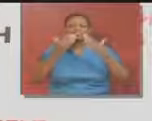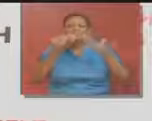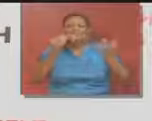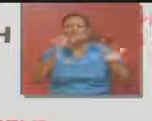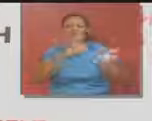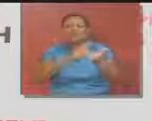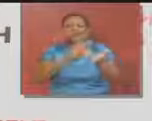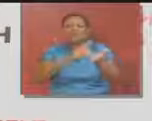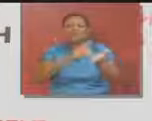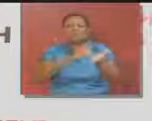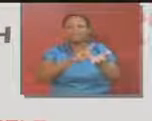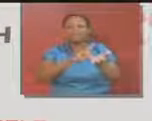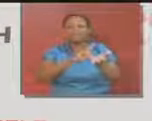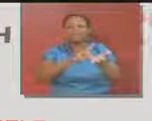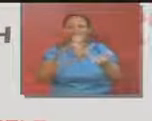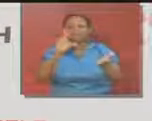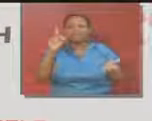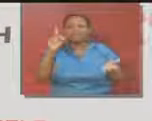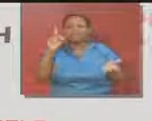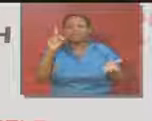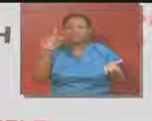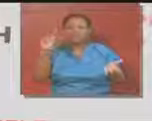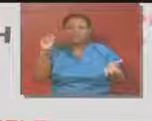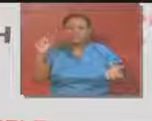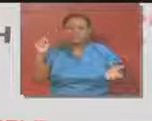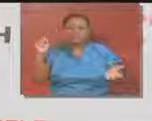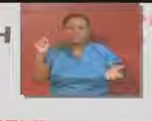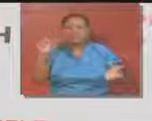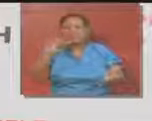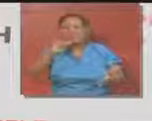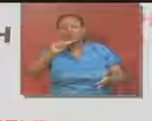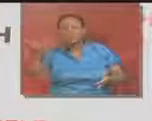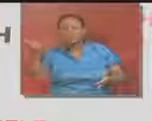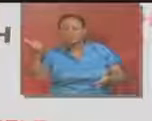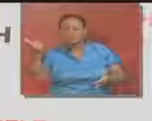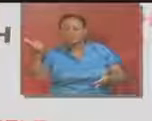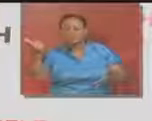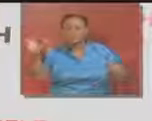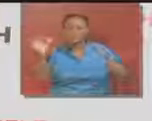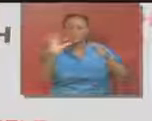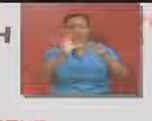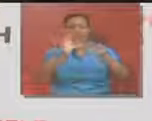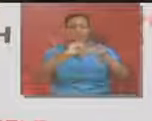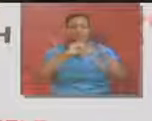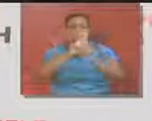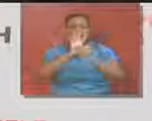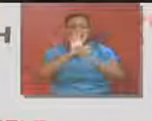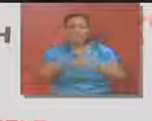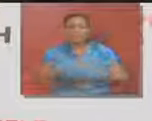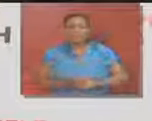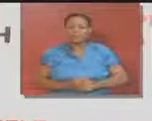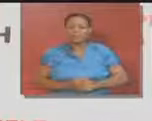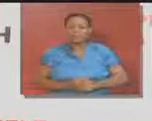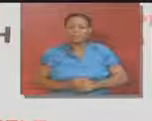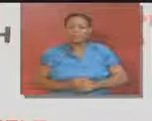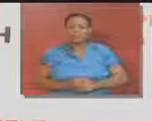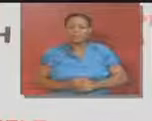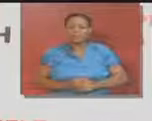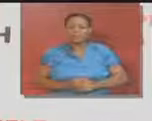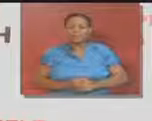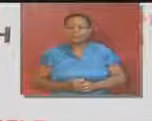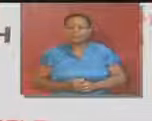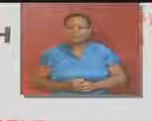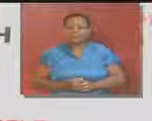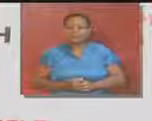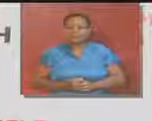to another health condition that is linked quite closely to COVID-19. Dr. Paul has been on the program